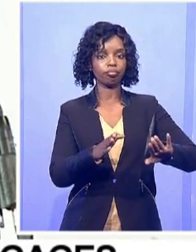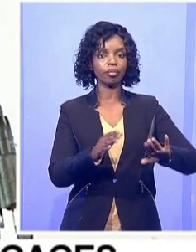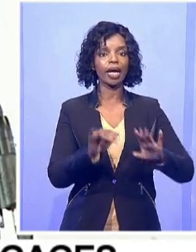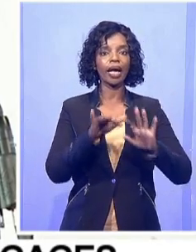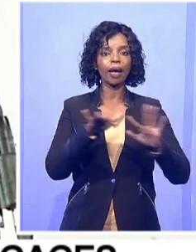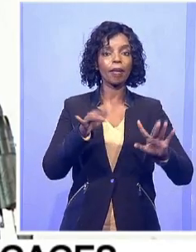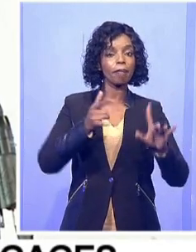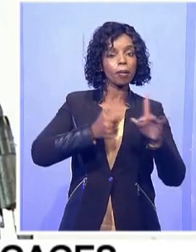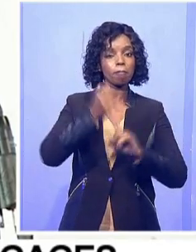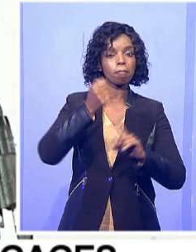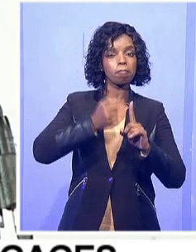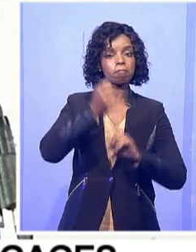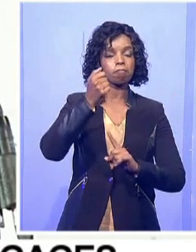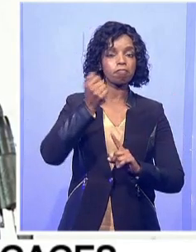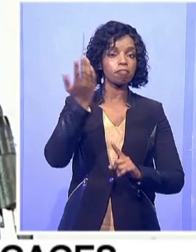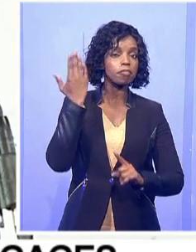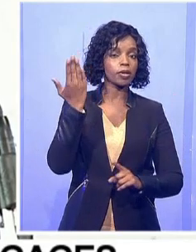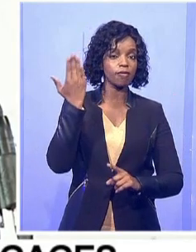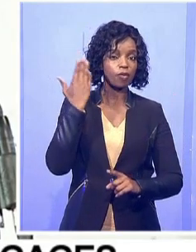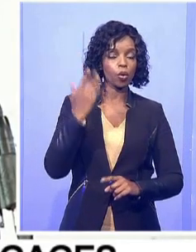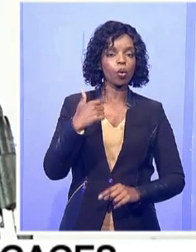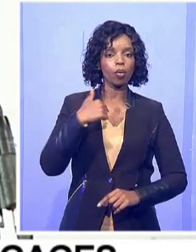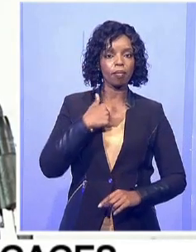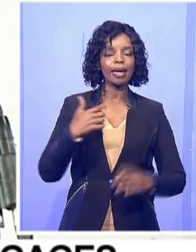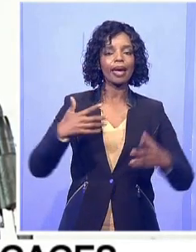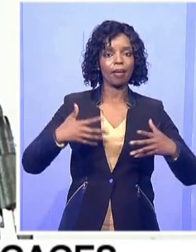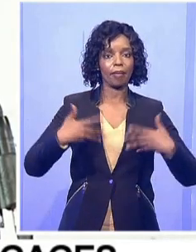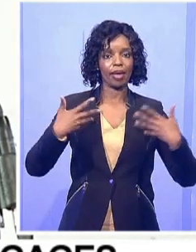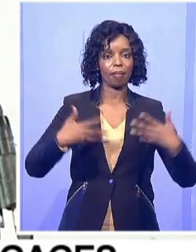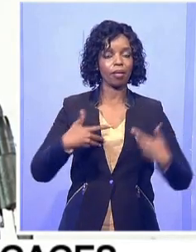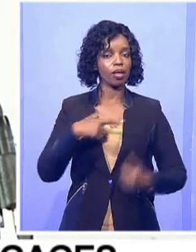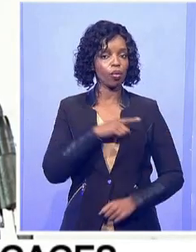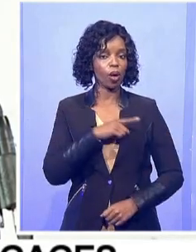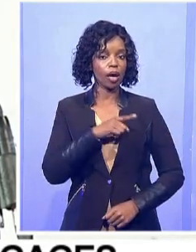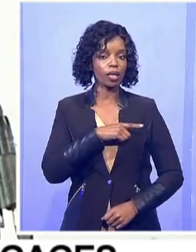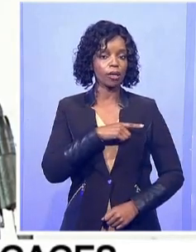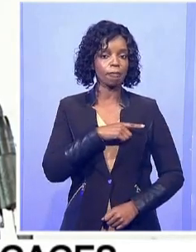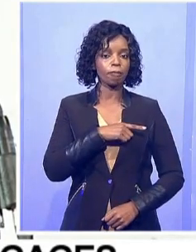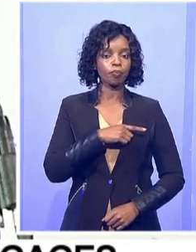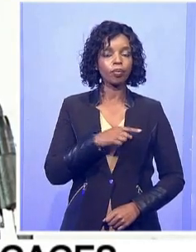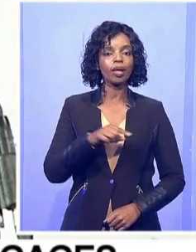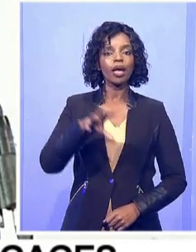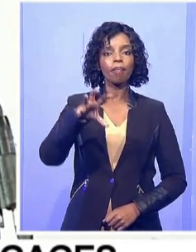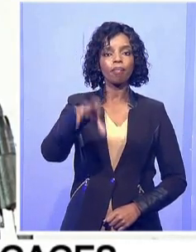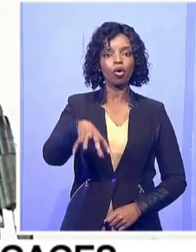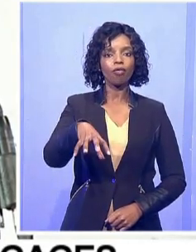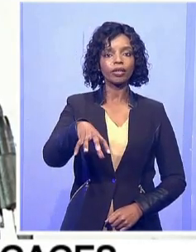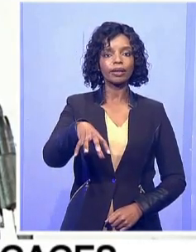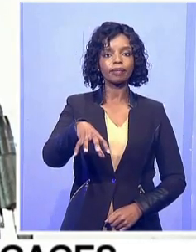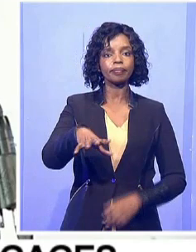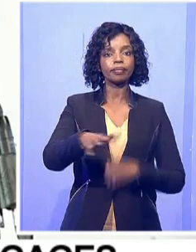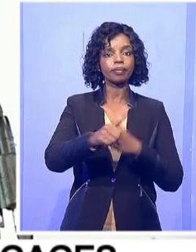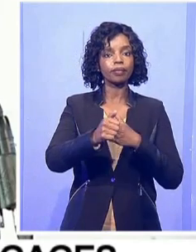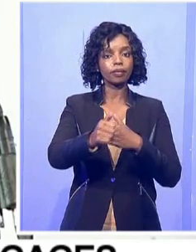themselves. I'm happy about the presence of the province, led by the Premier,